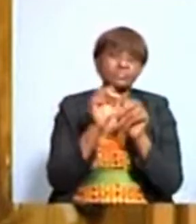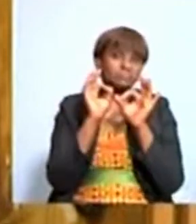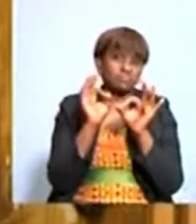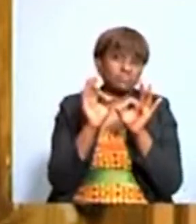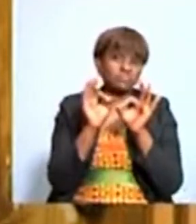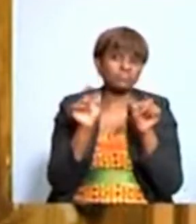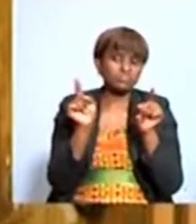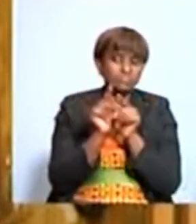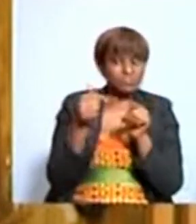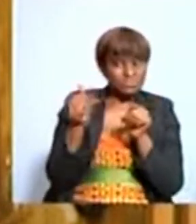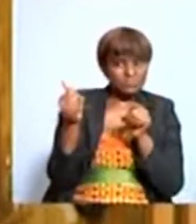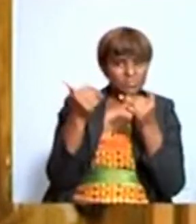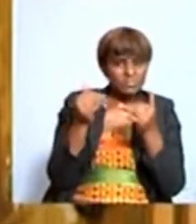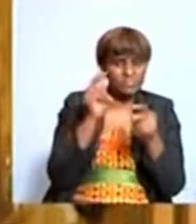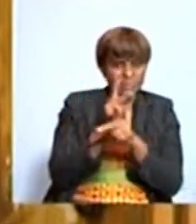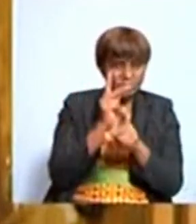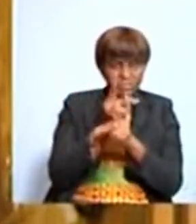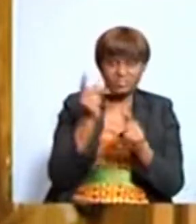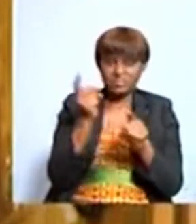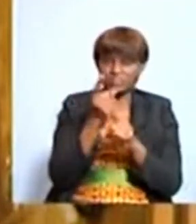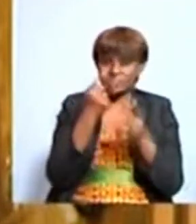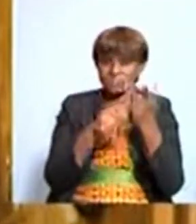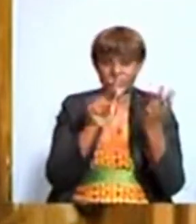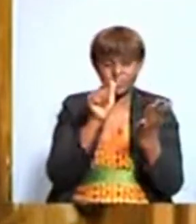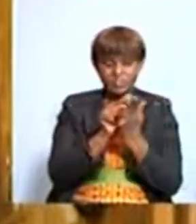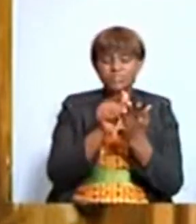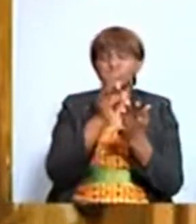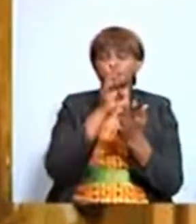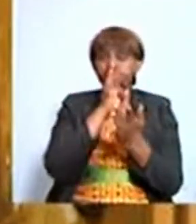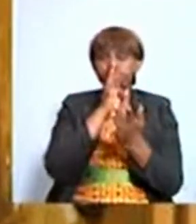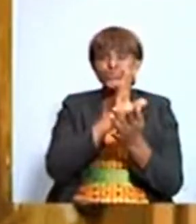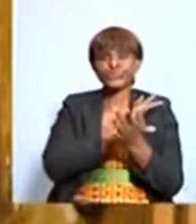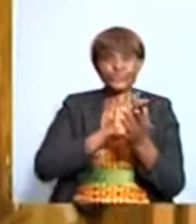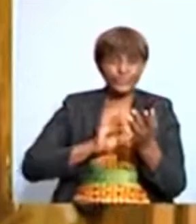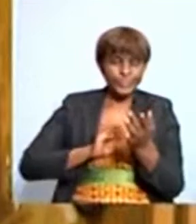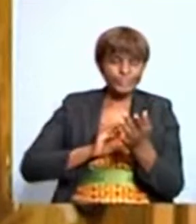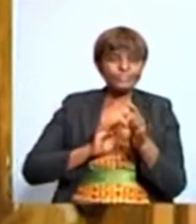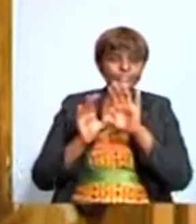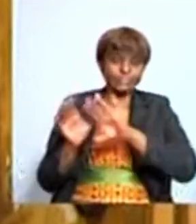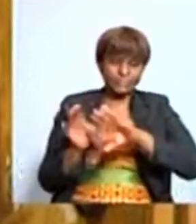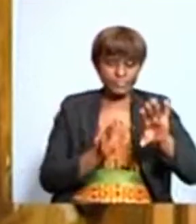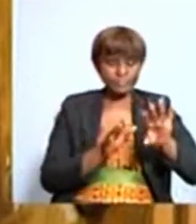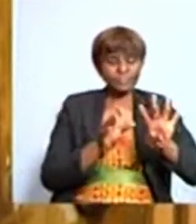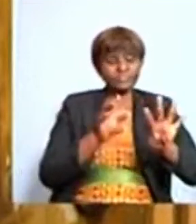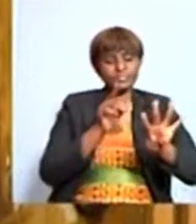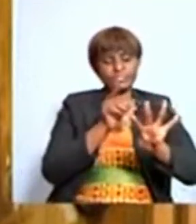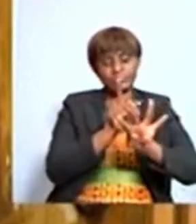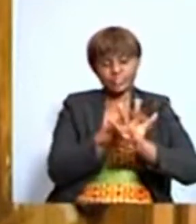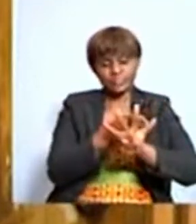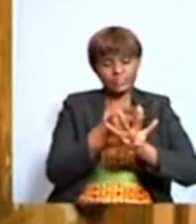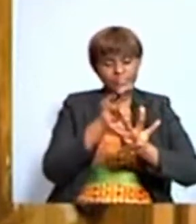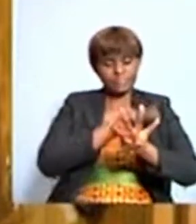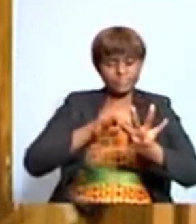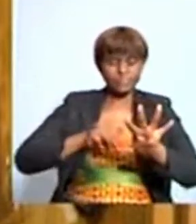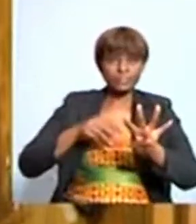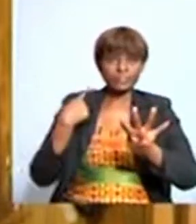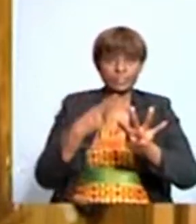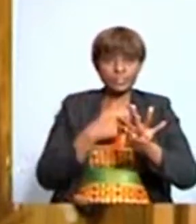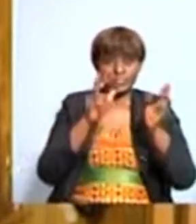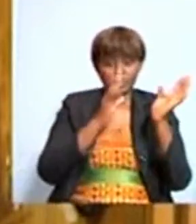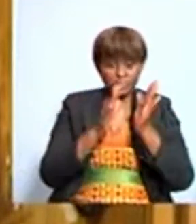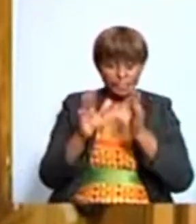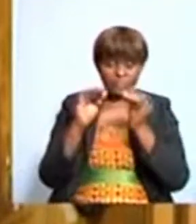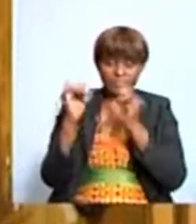and is being maintained by the Lusaka Water Storage Company. And the Member of Parliament wanted to find out when the plans